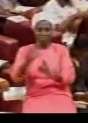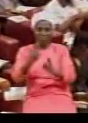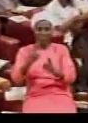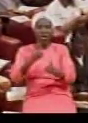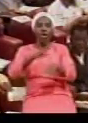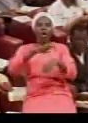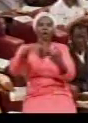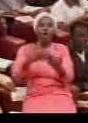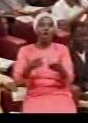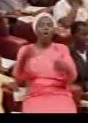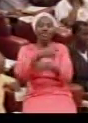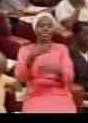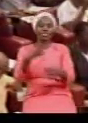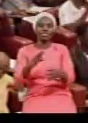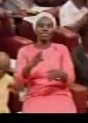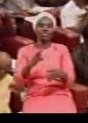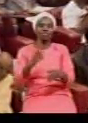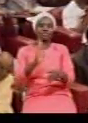days of thy life.